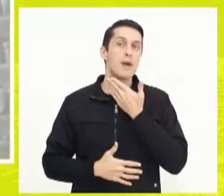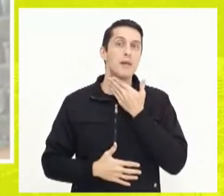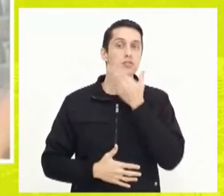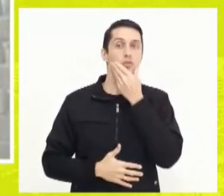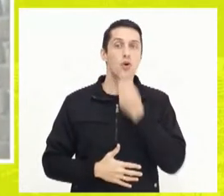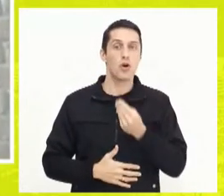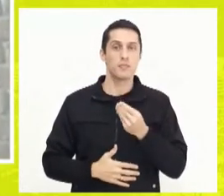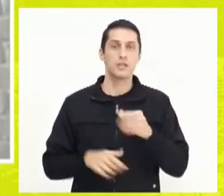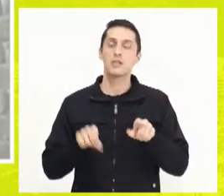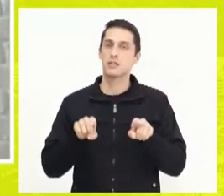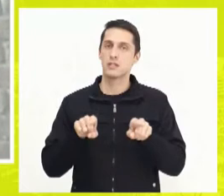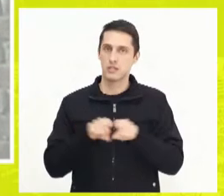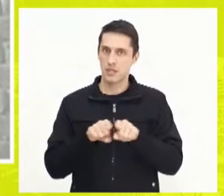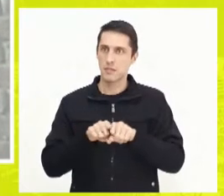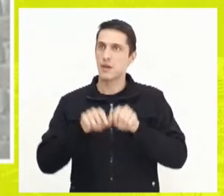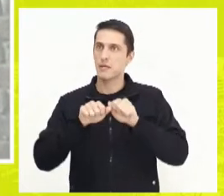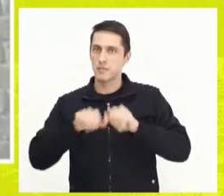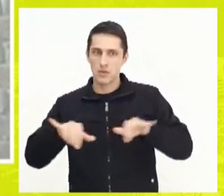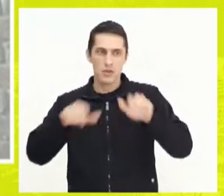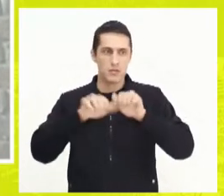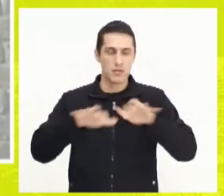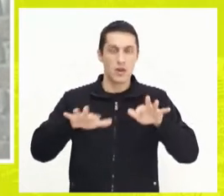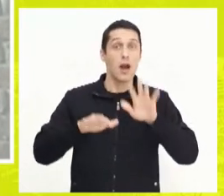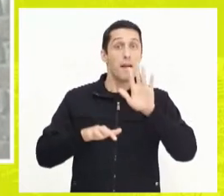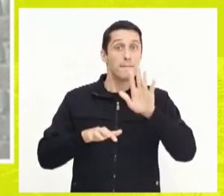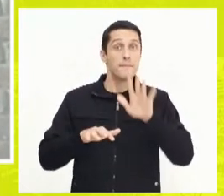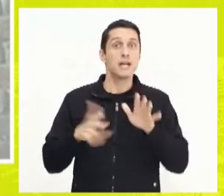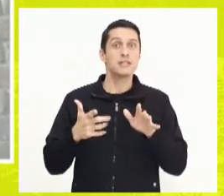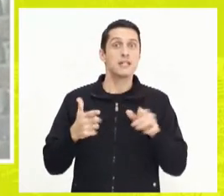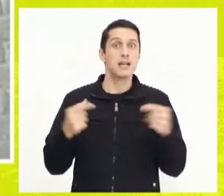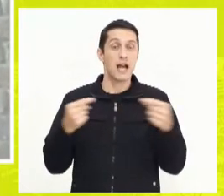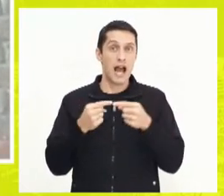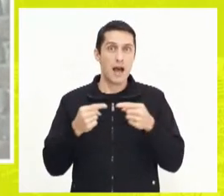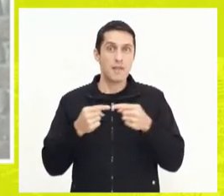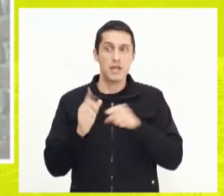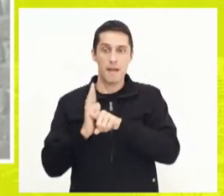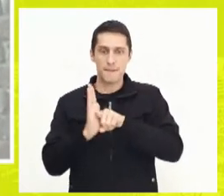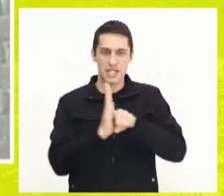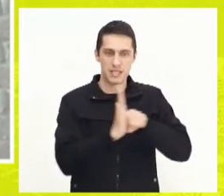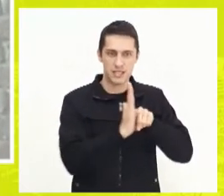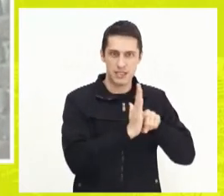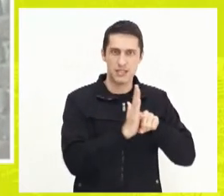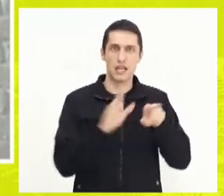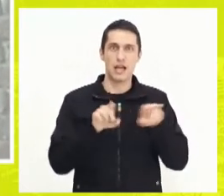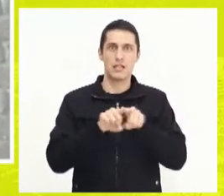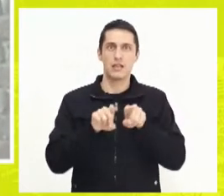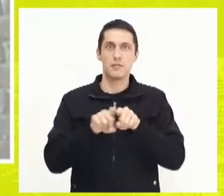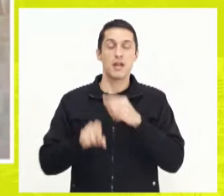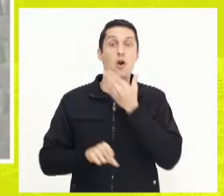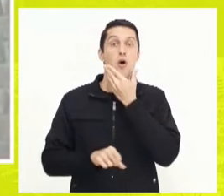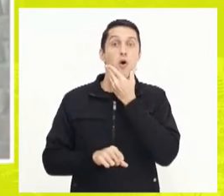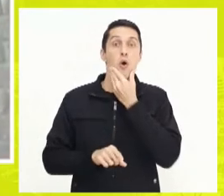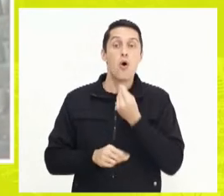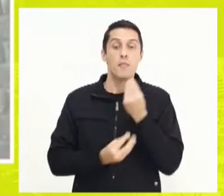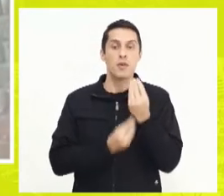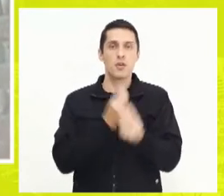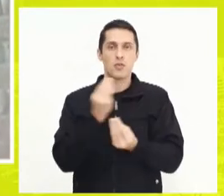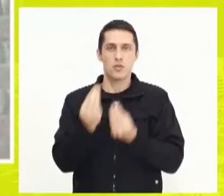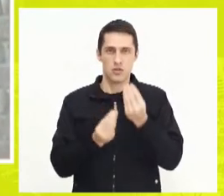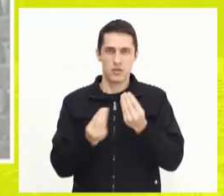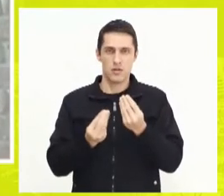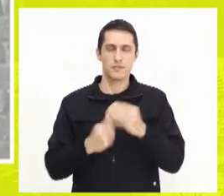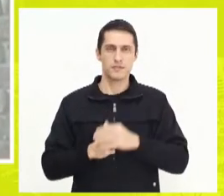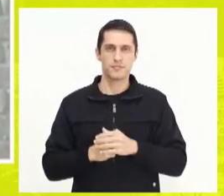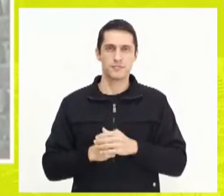something called called kind of guys chat or something like that you know